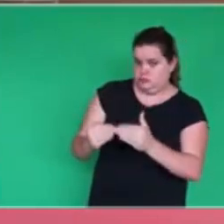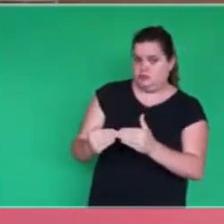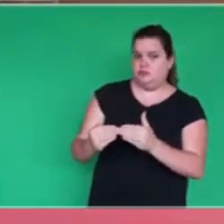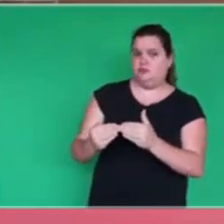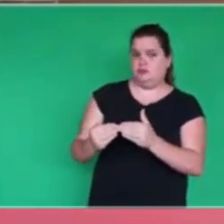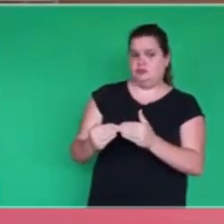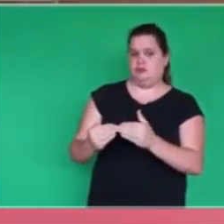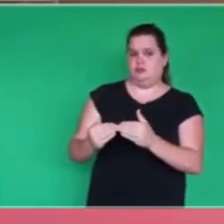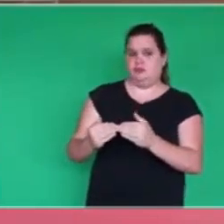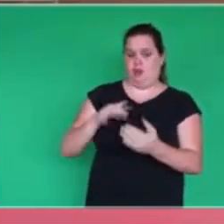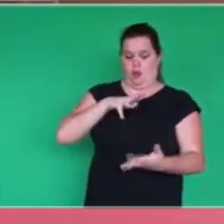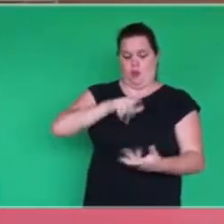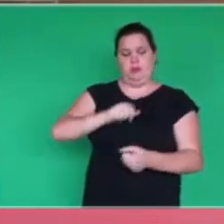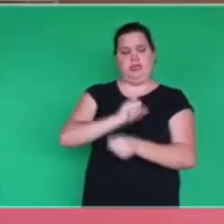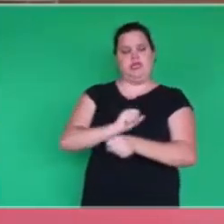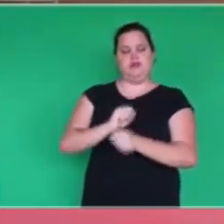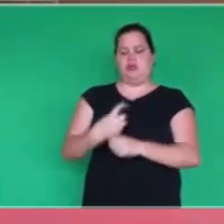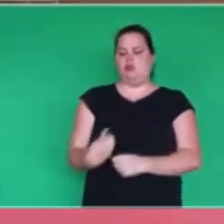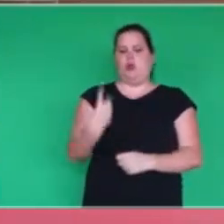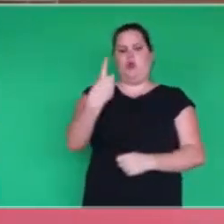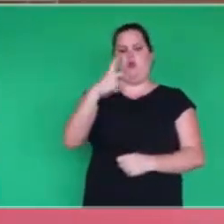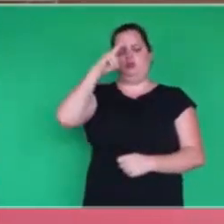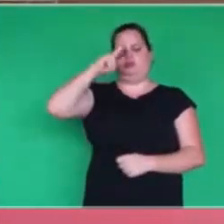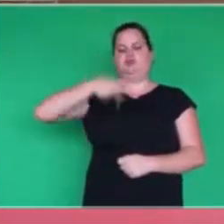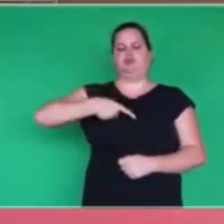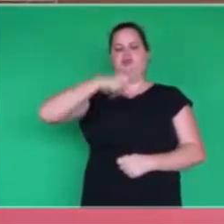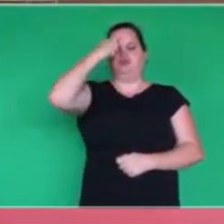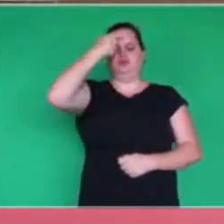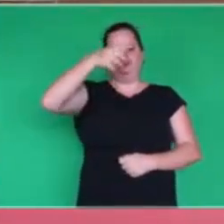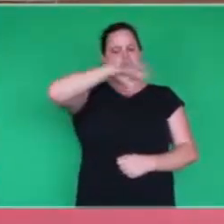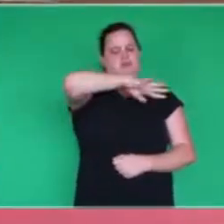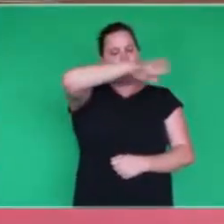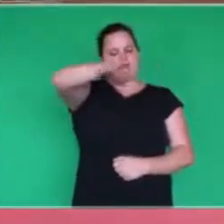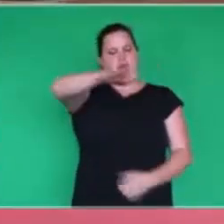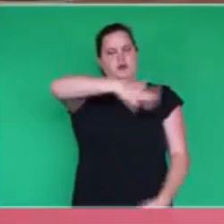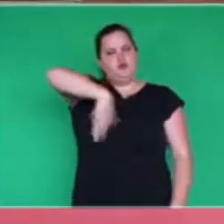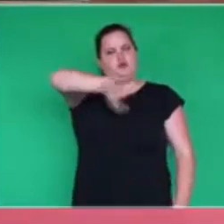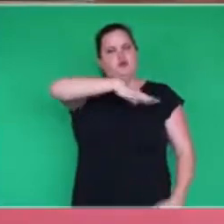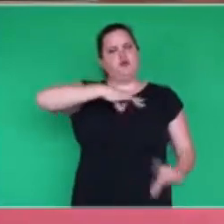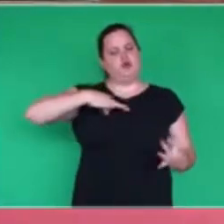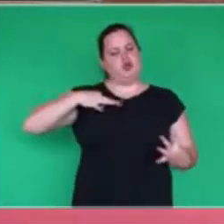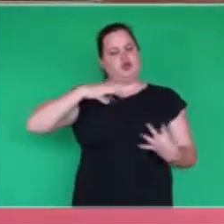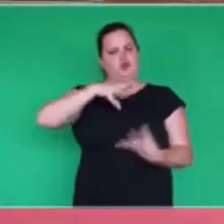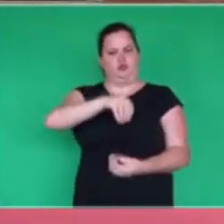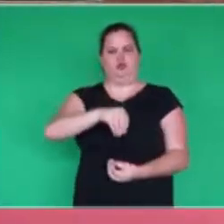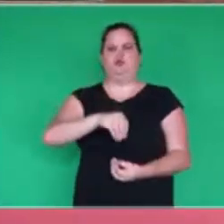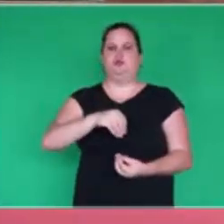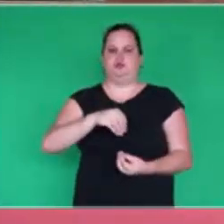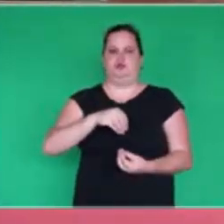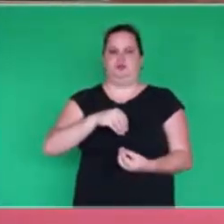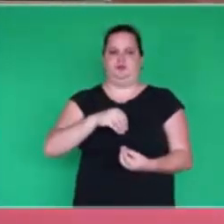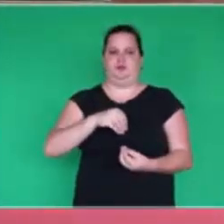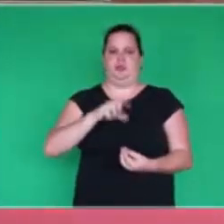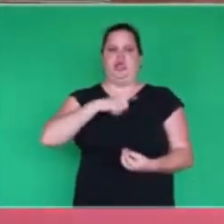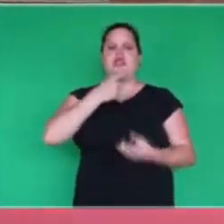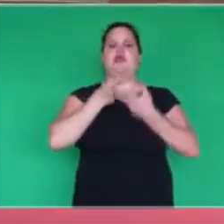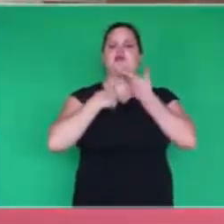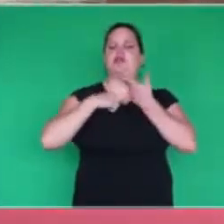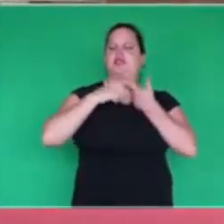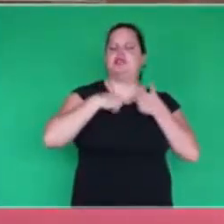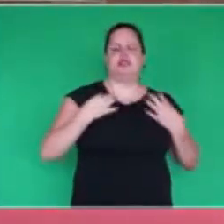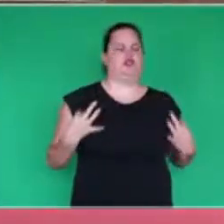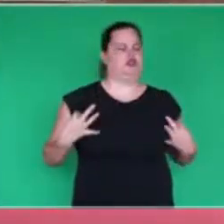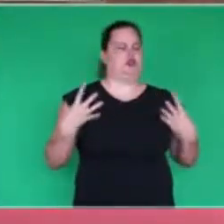say, I will do what Christ preached. I will bring peace, bread, and